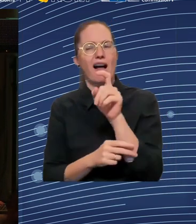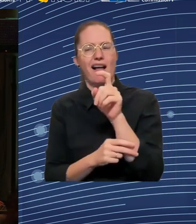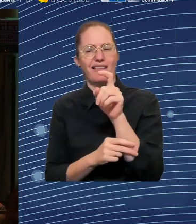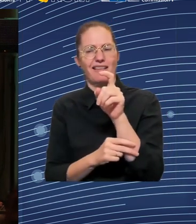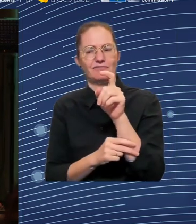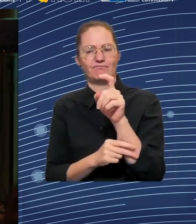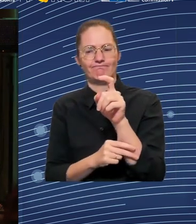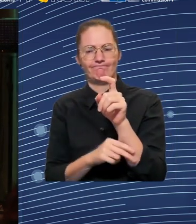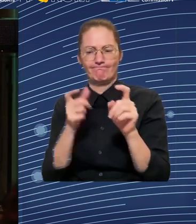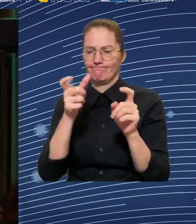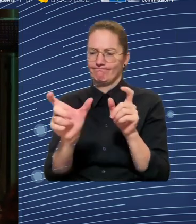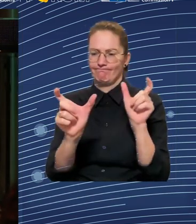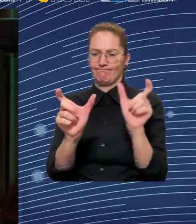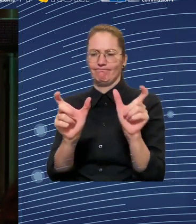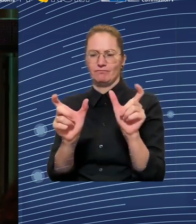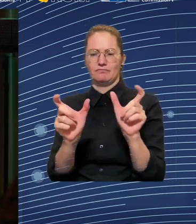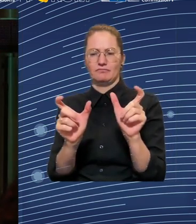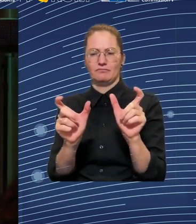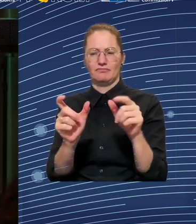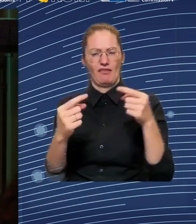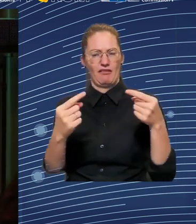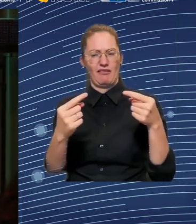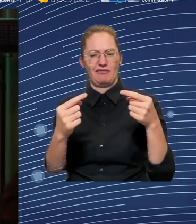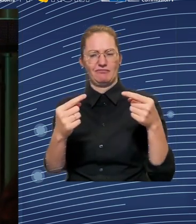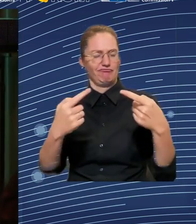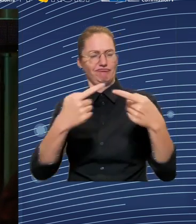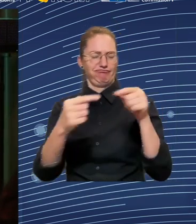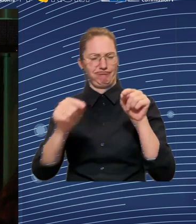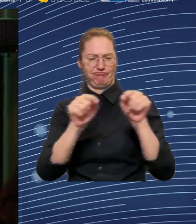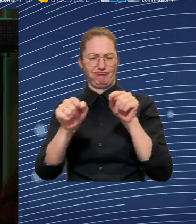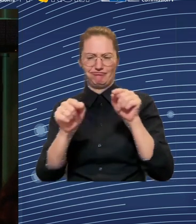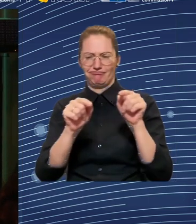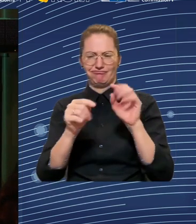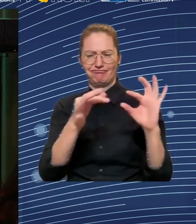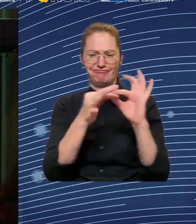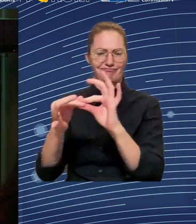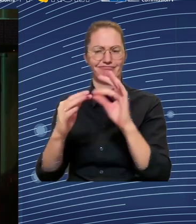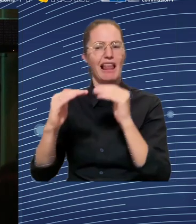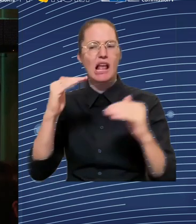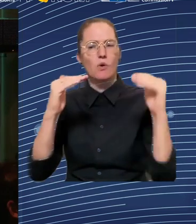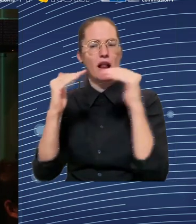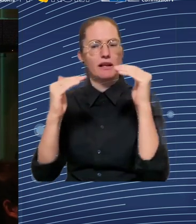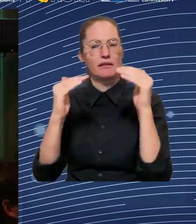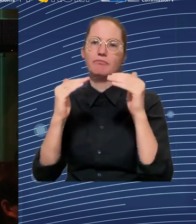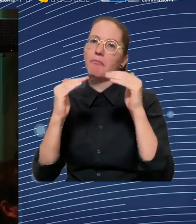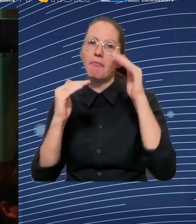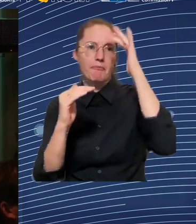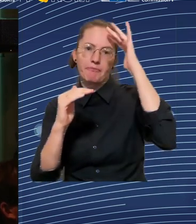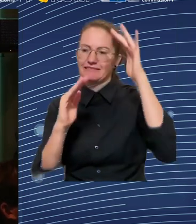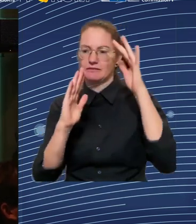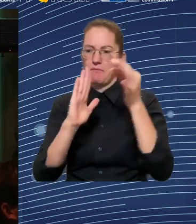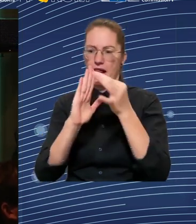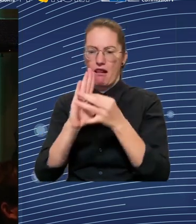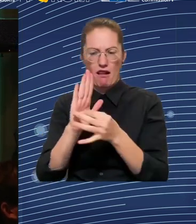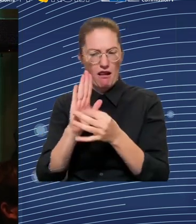expressions. And secondly, how we can effectively tackle the systemic